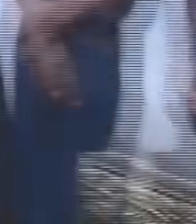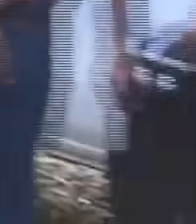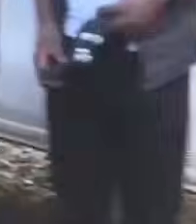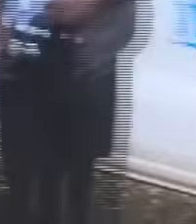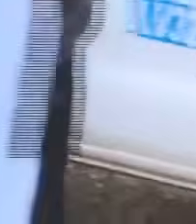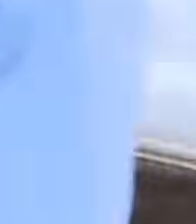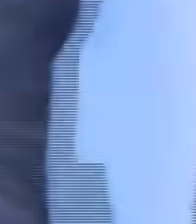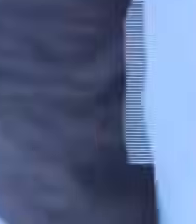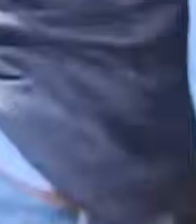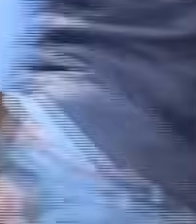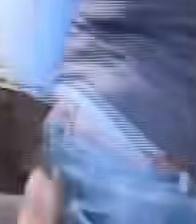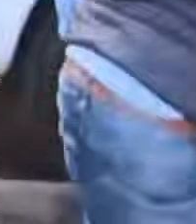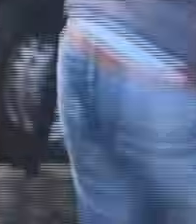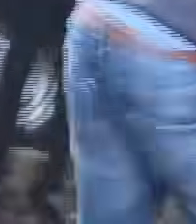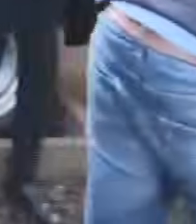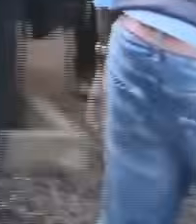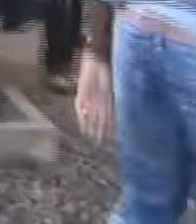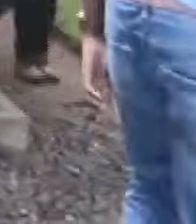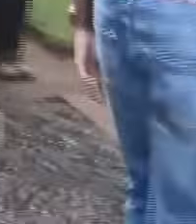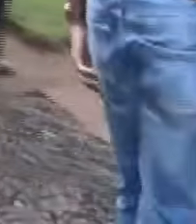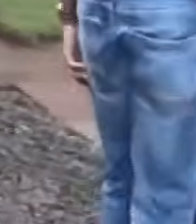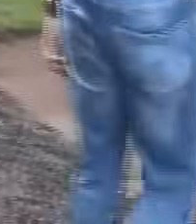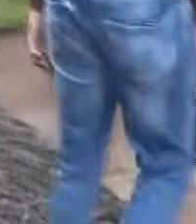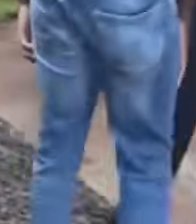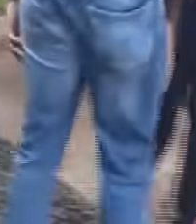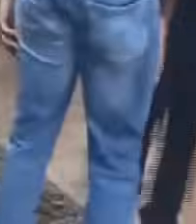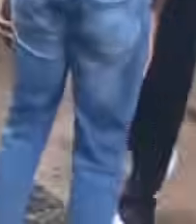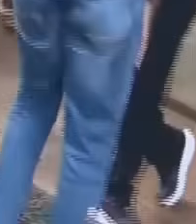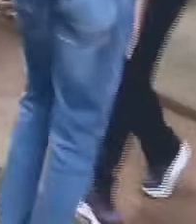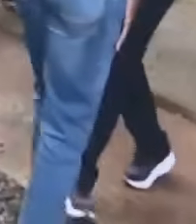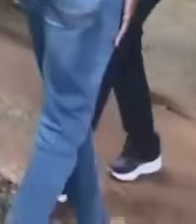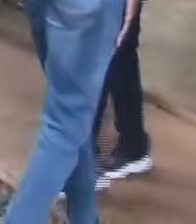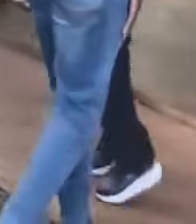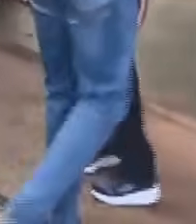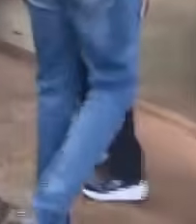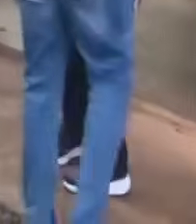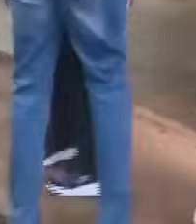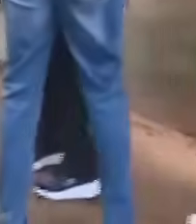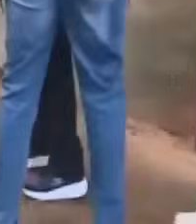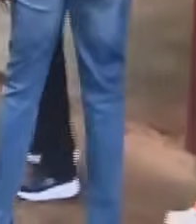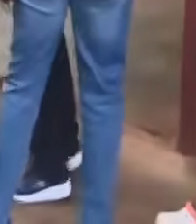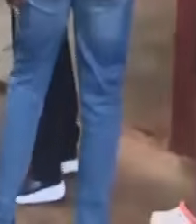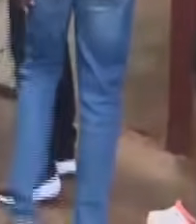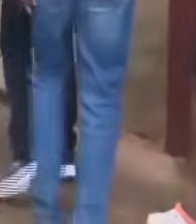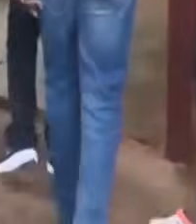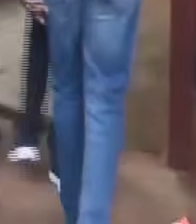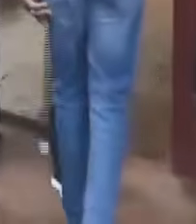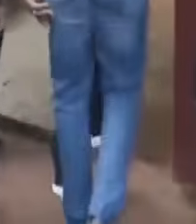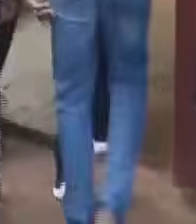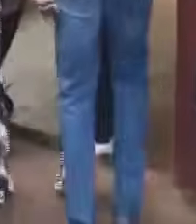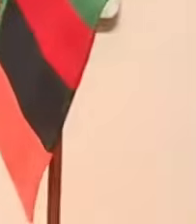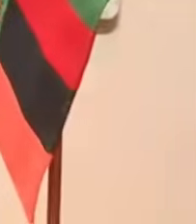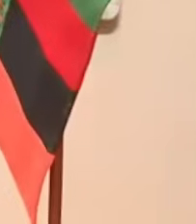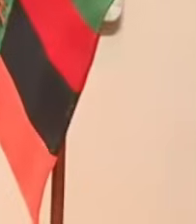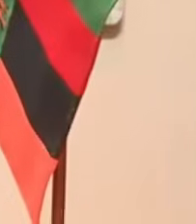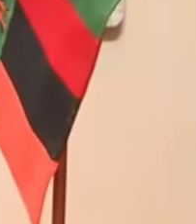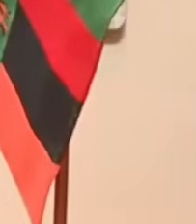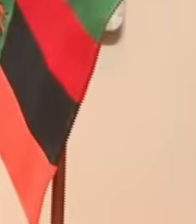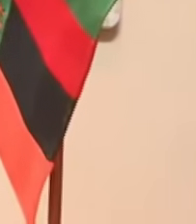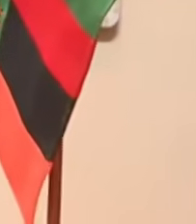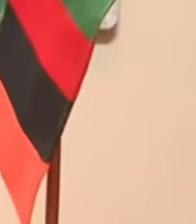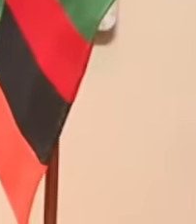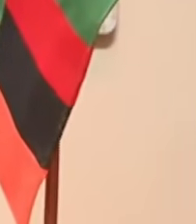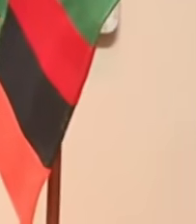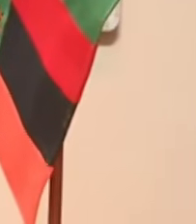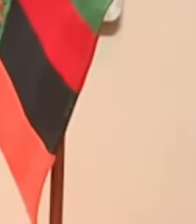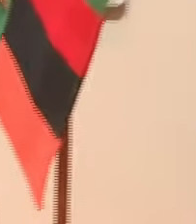Commissioner, Kalumbila Town Council Secretary, and other senior officers in the district. Mr.